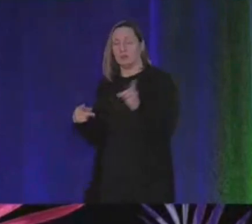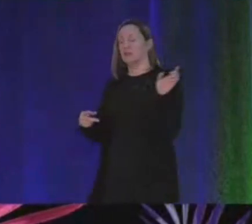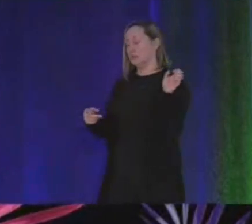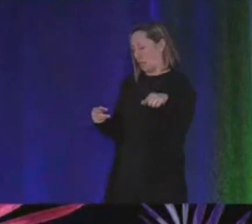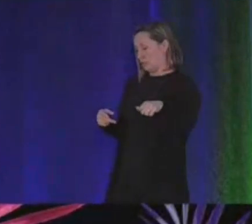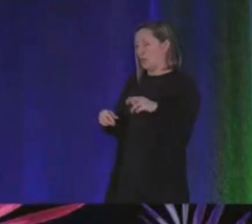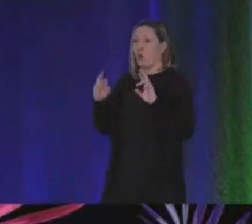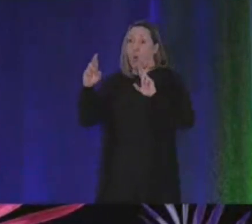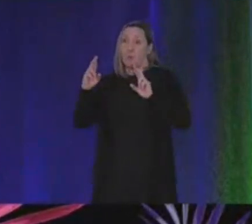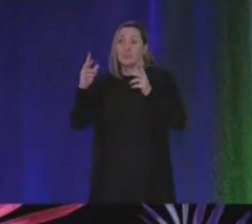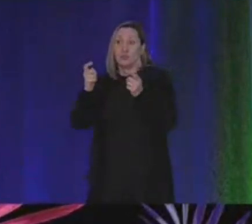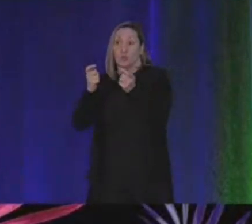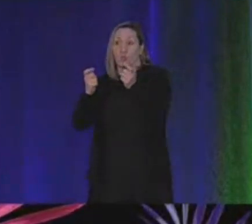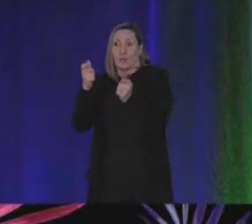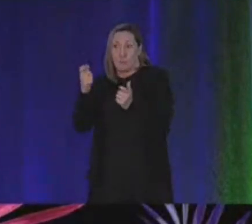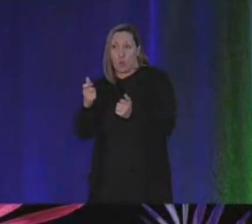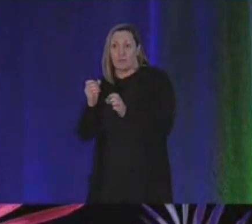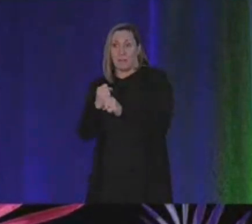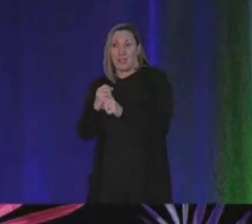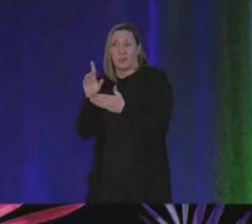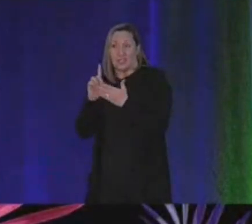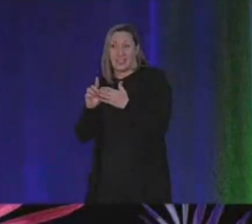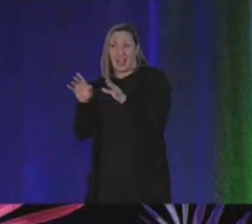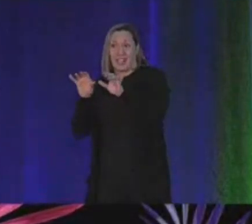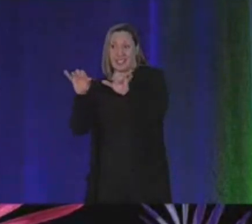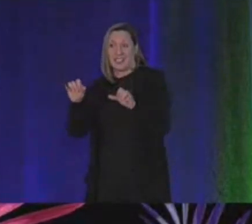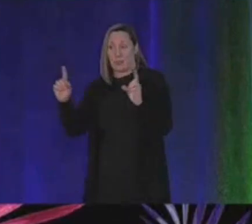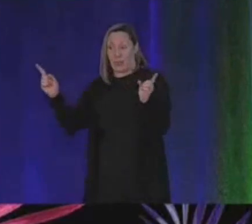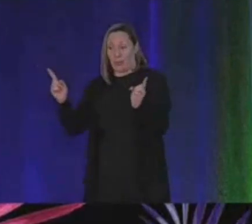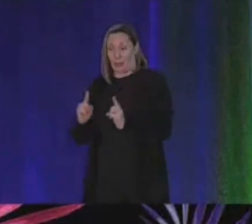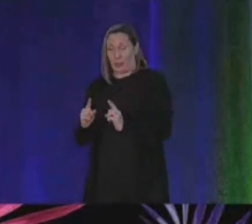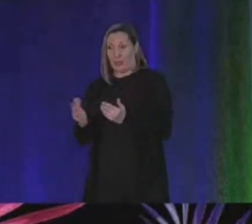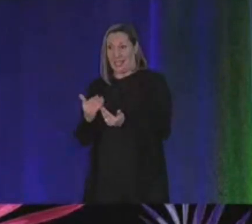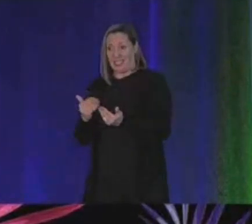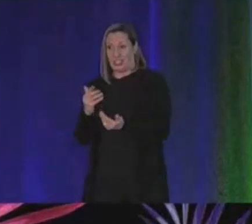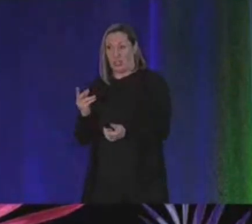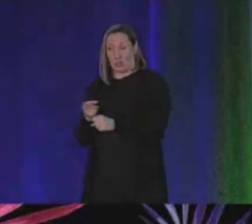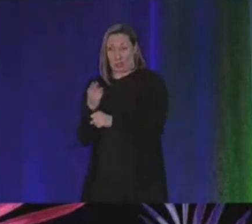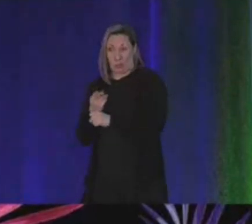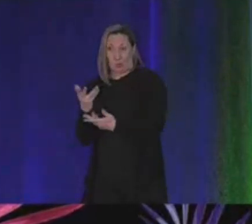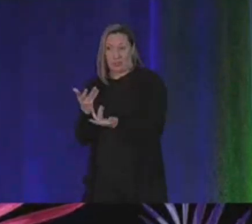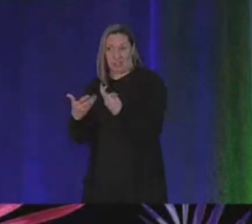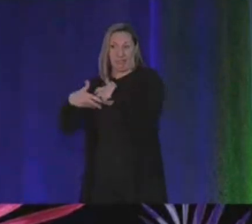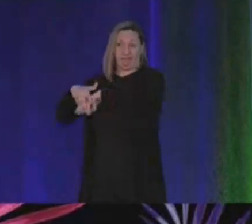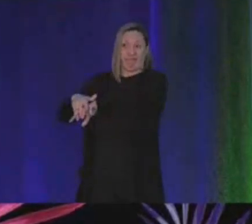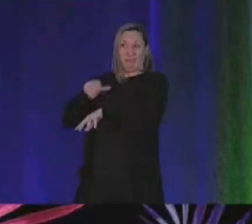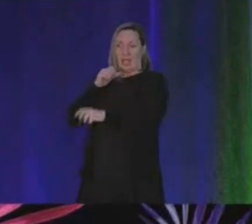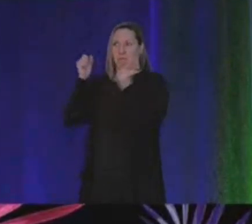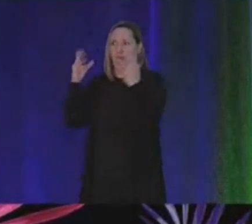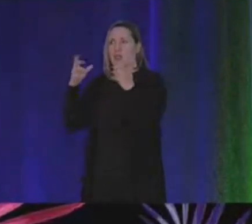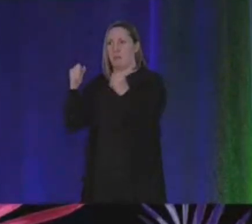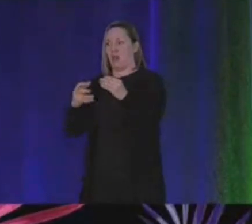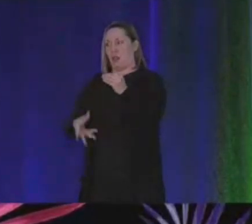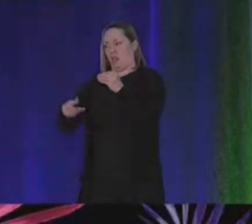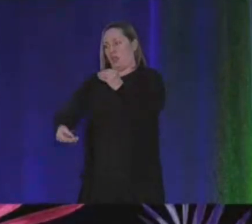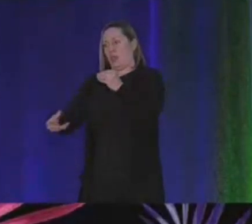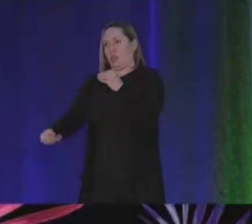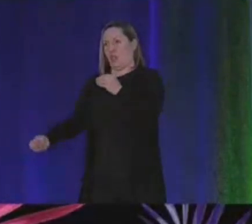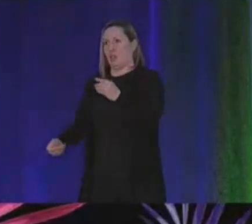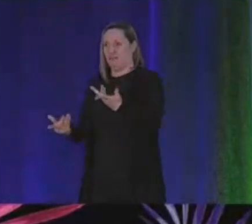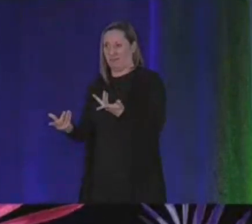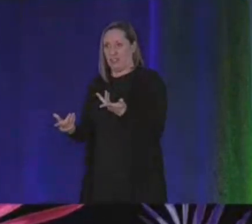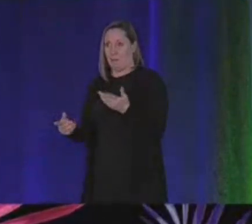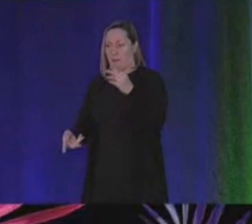hopes is to remove these to make your design system leaner. Exactly. So then it's easily adoptable, and there's not thousands of components, maybe just a few hundreds.